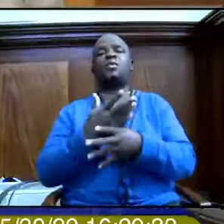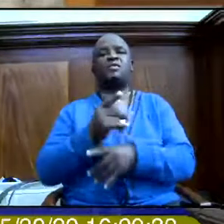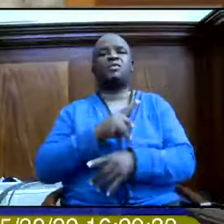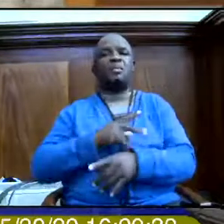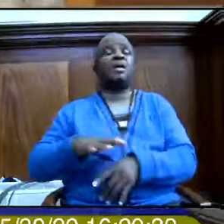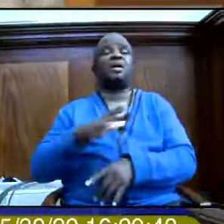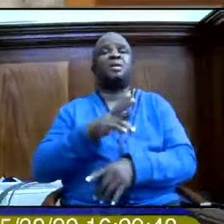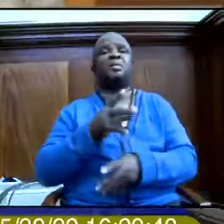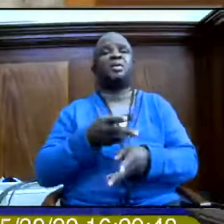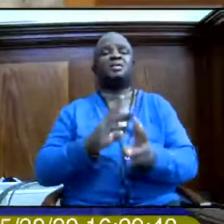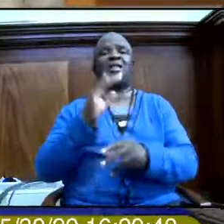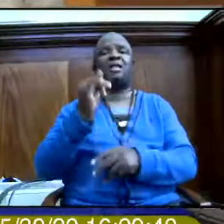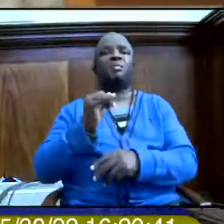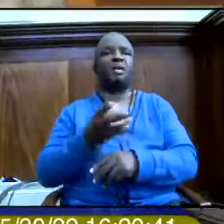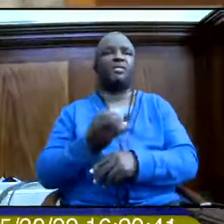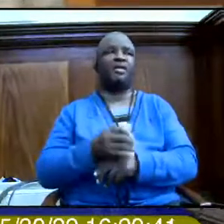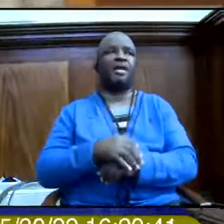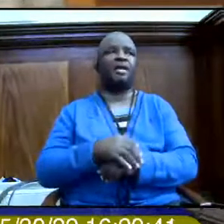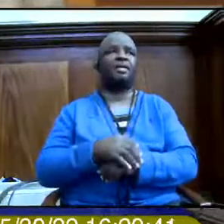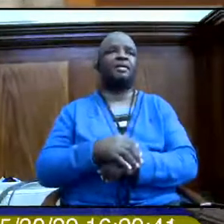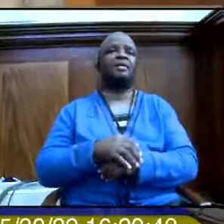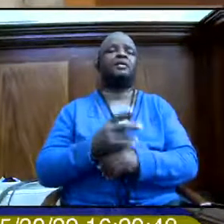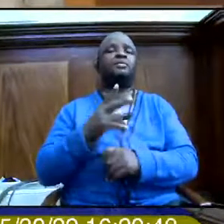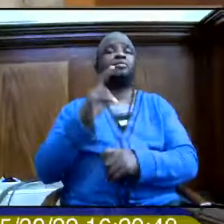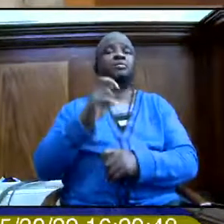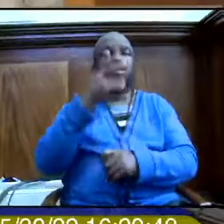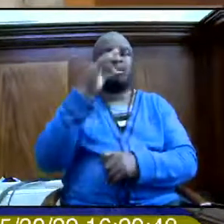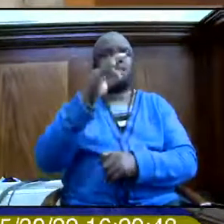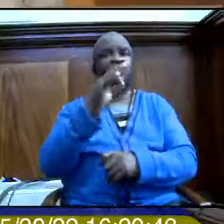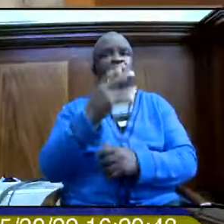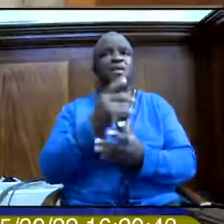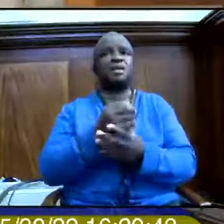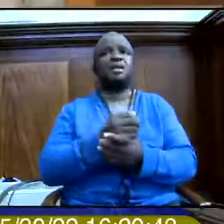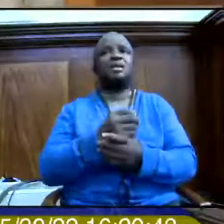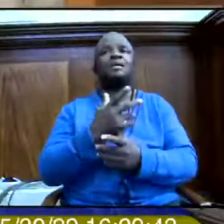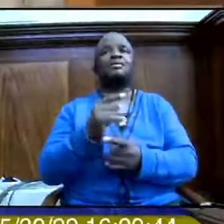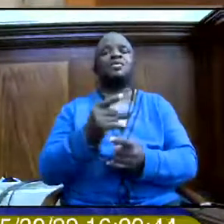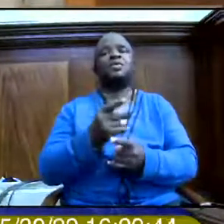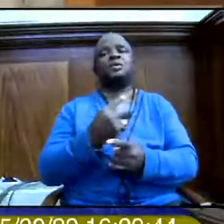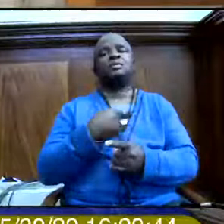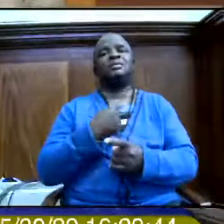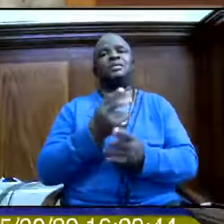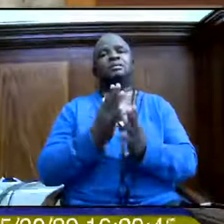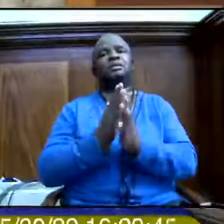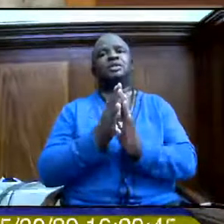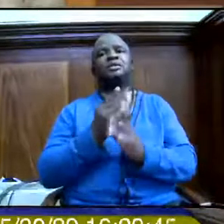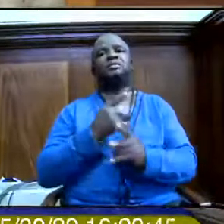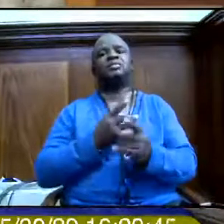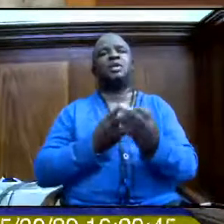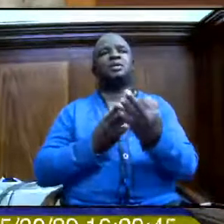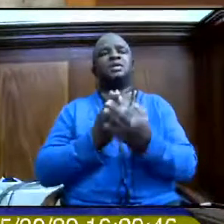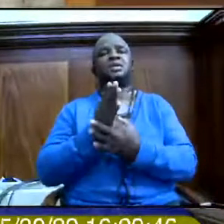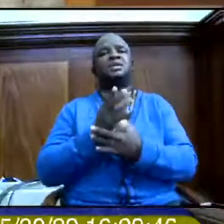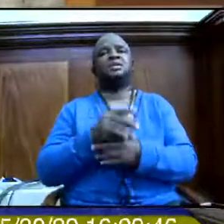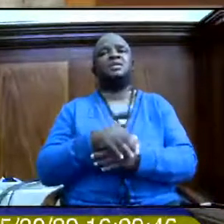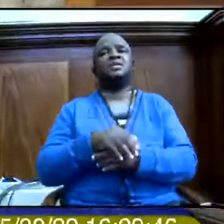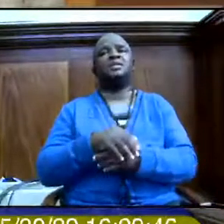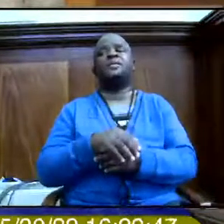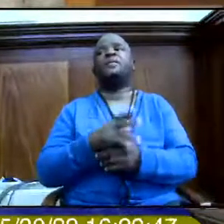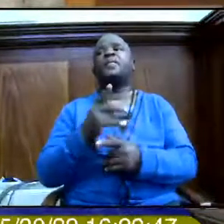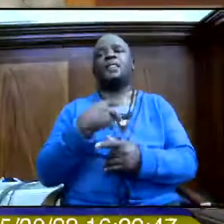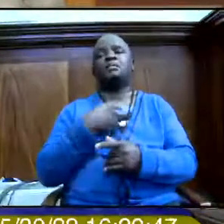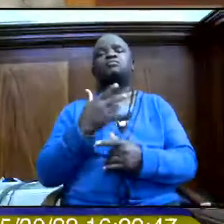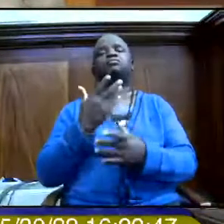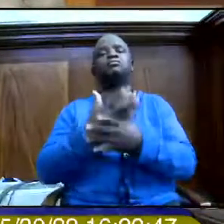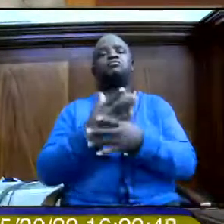homes so we need government to to please come to our level work with the